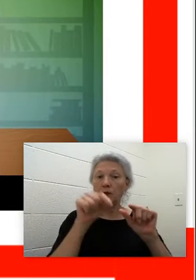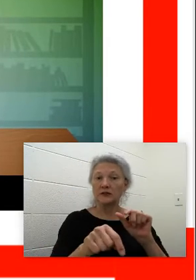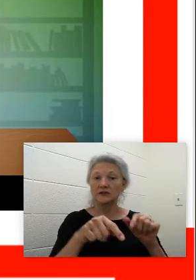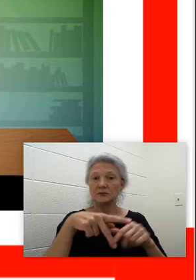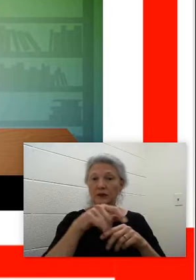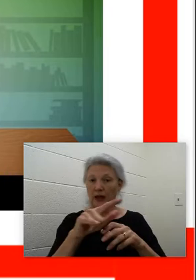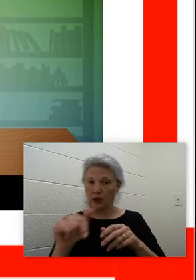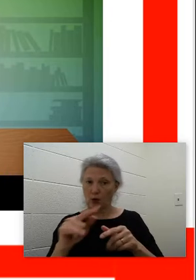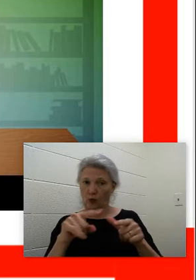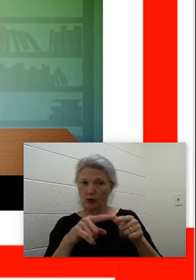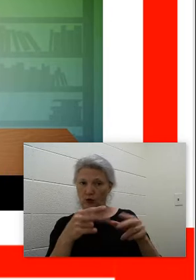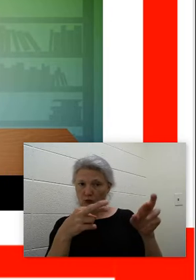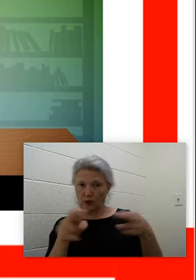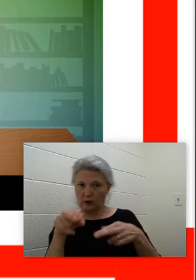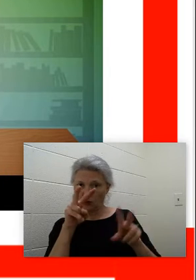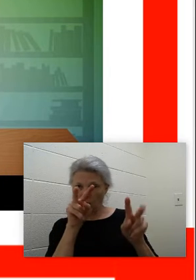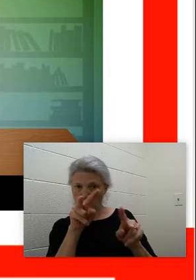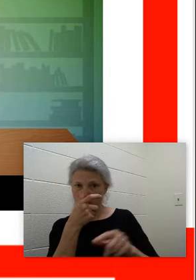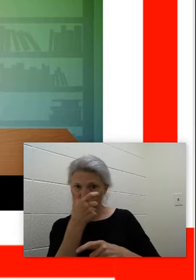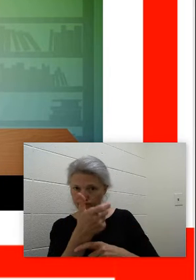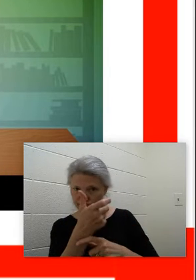when you're ready to watch.